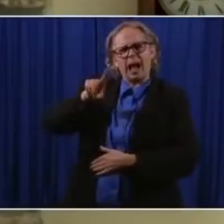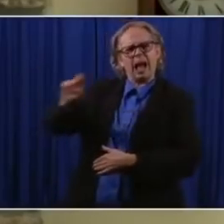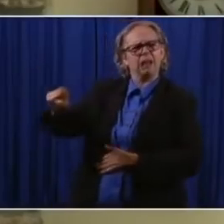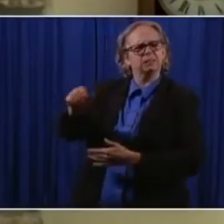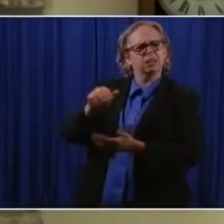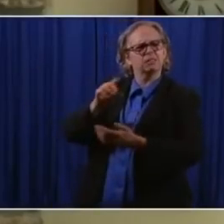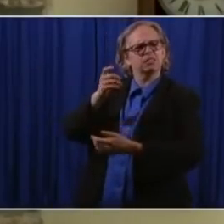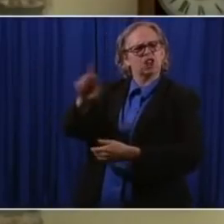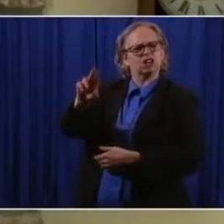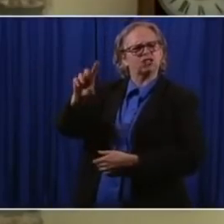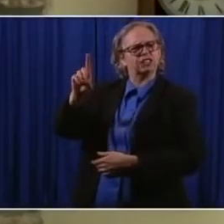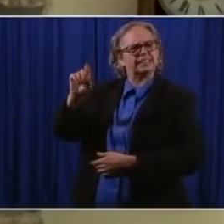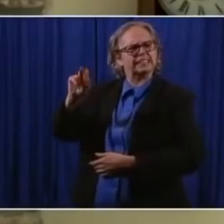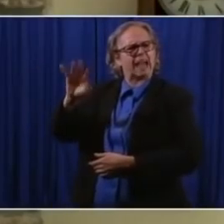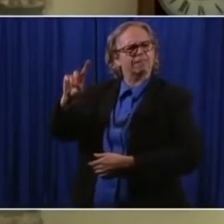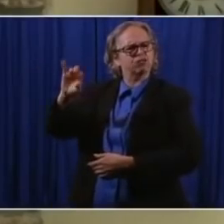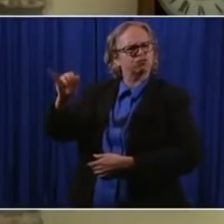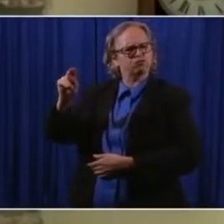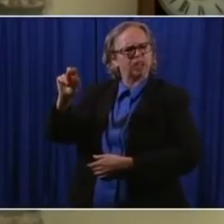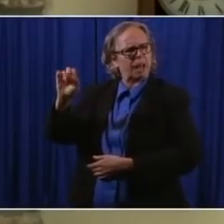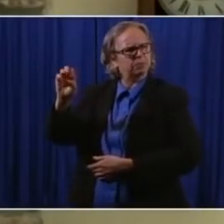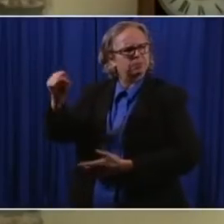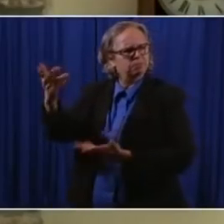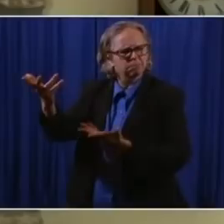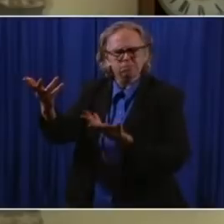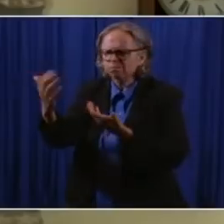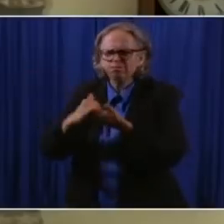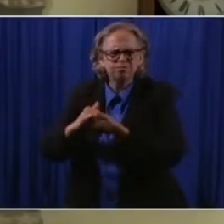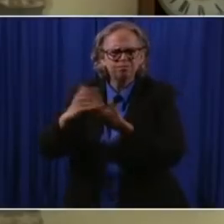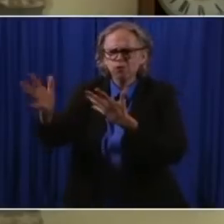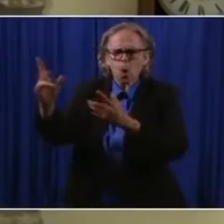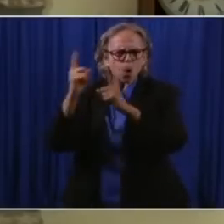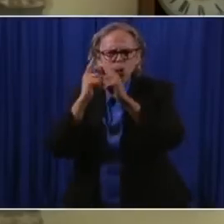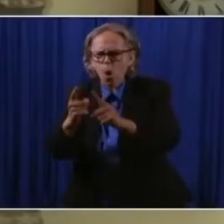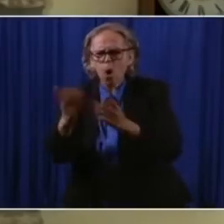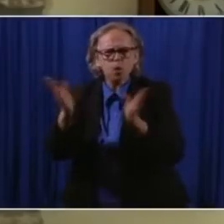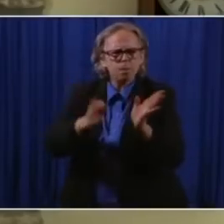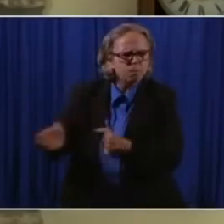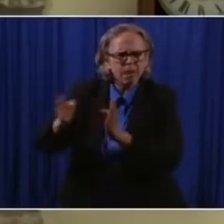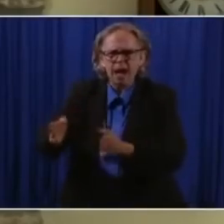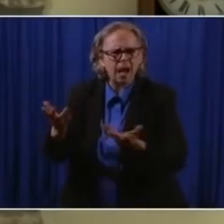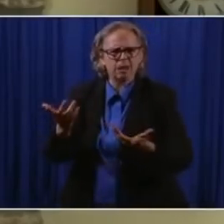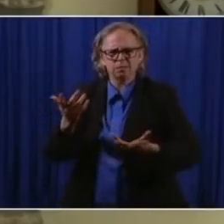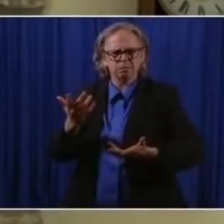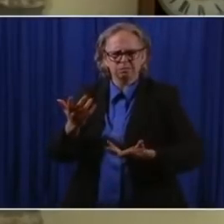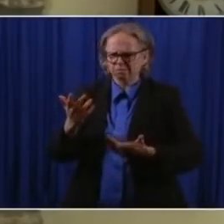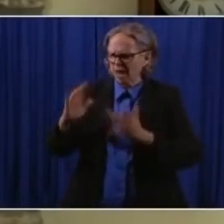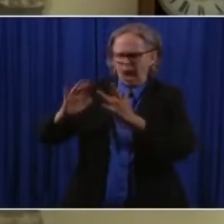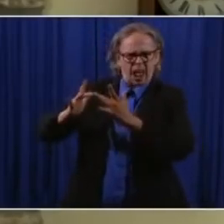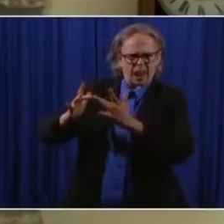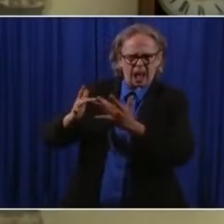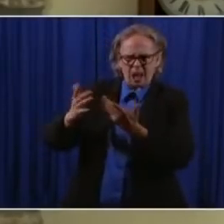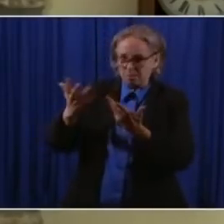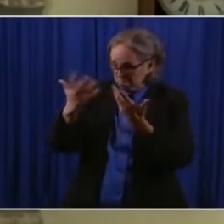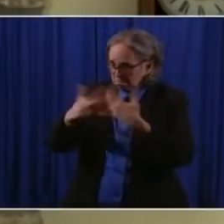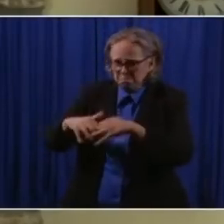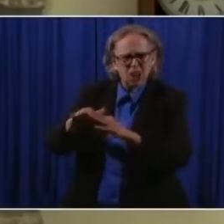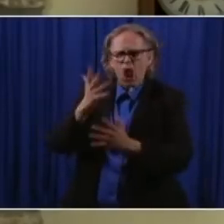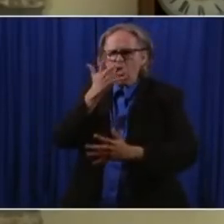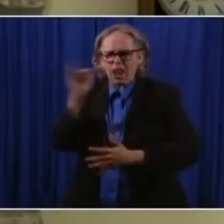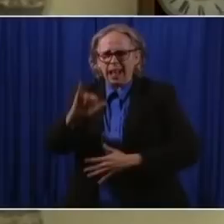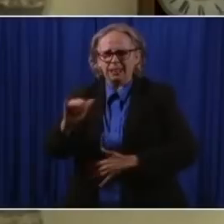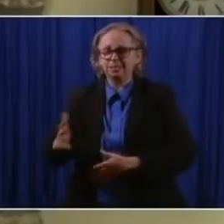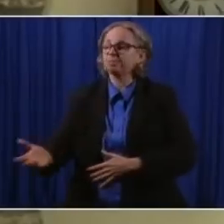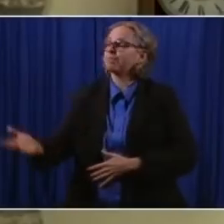his aspirations are and his team's aspirations and how they think that this is going to work. Doctor, thank you very much for joining